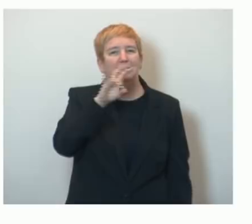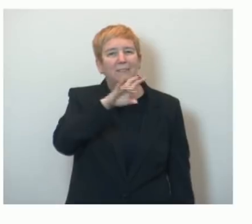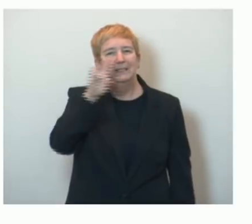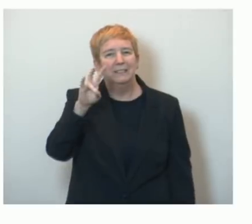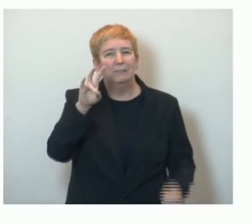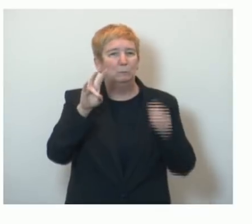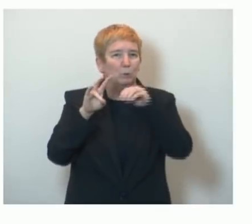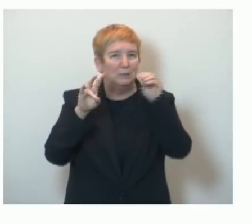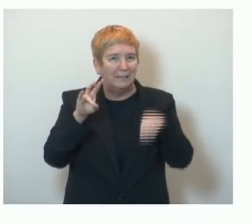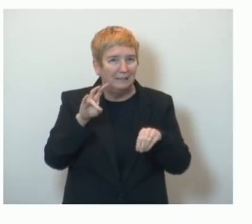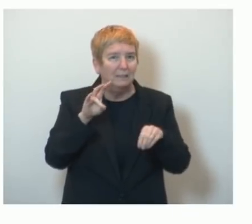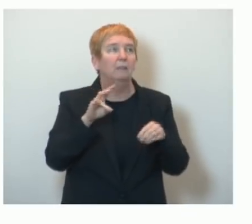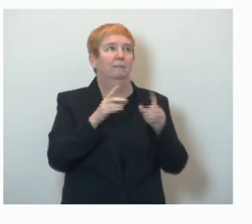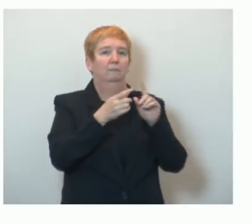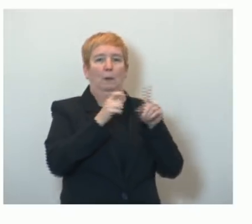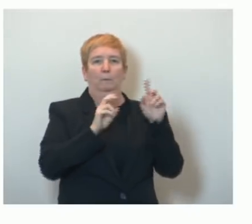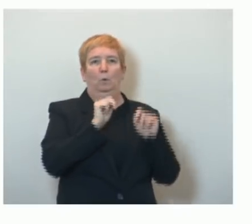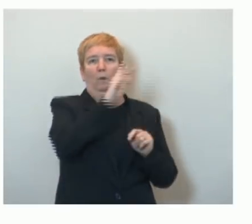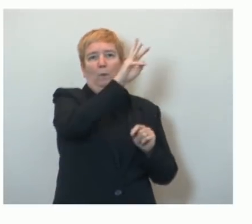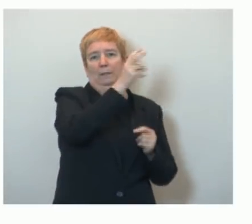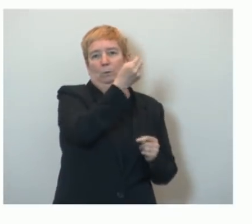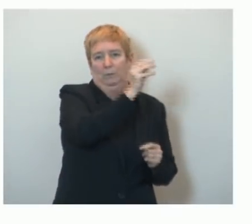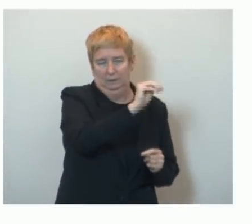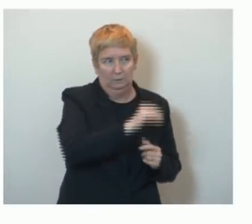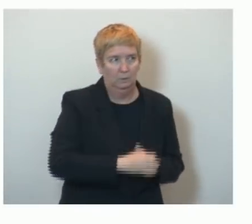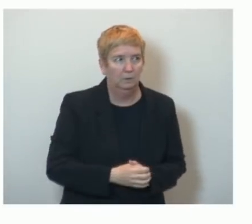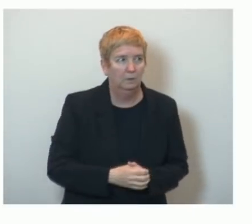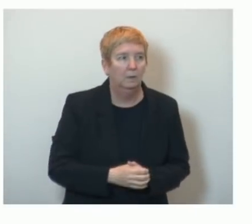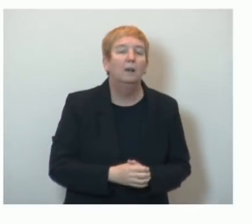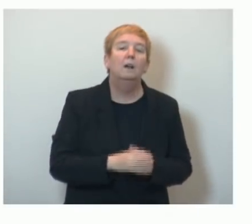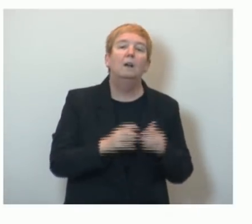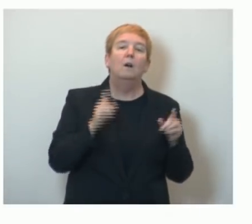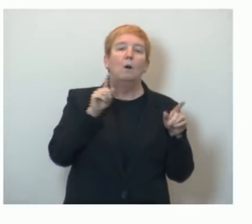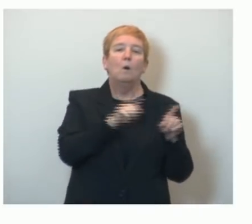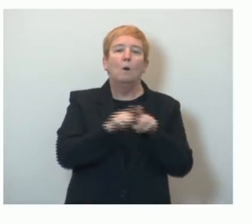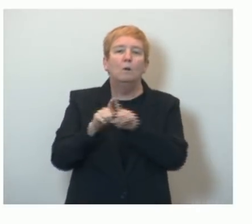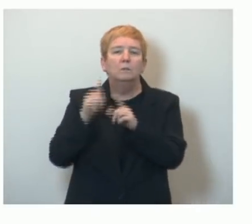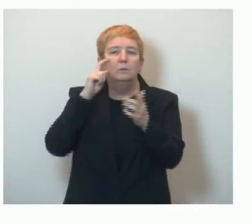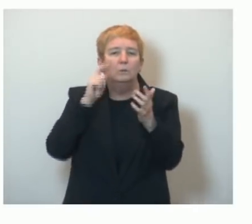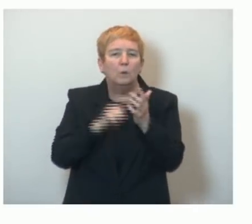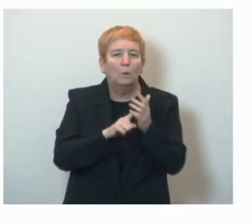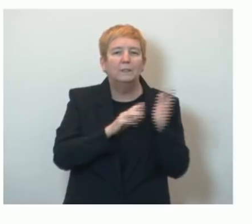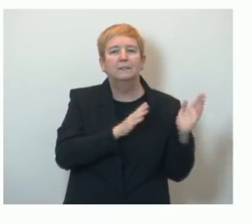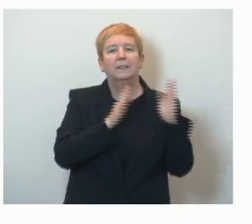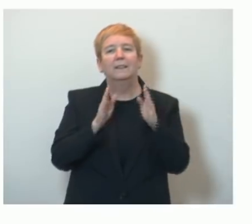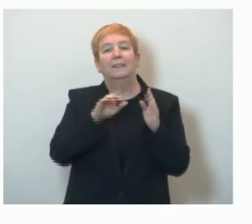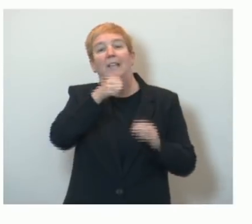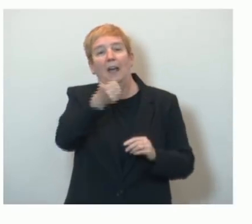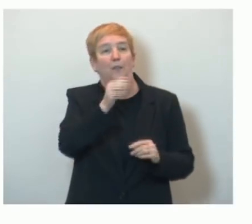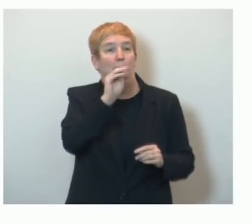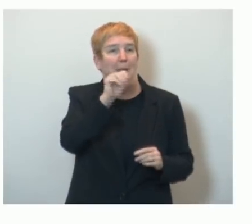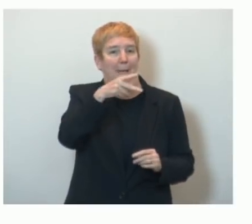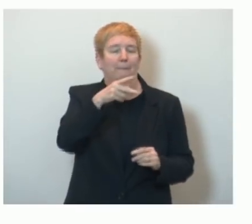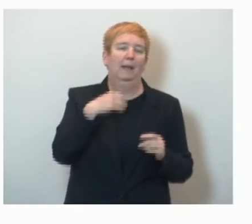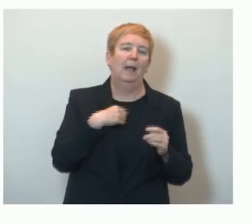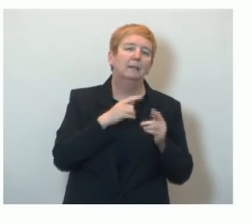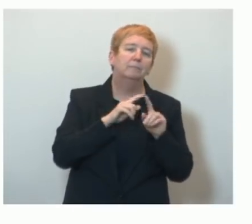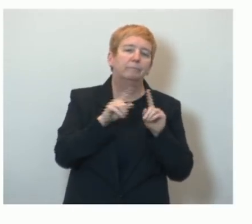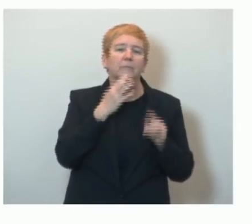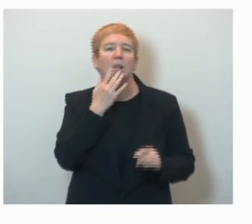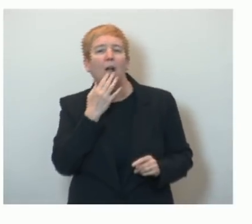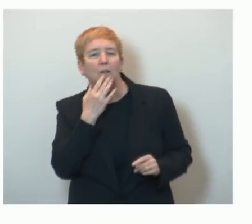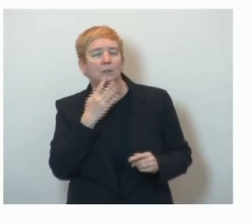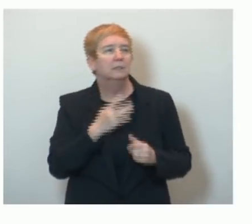the cases. And then you can also see the right side map is just a color representation of